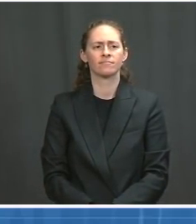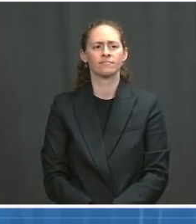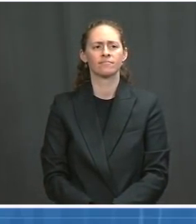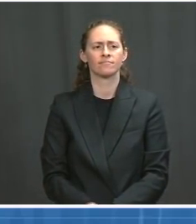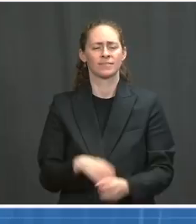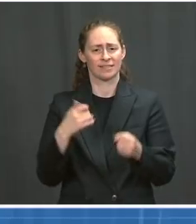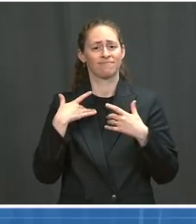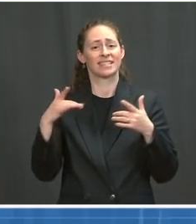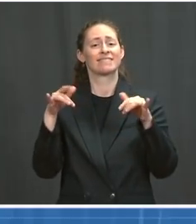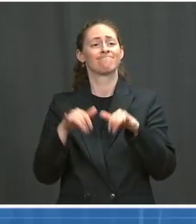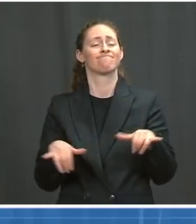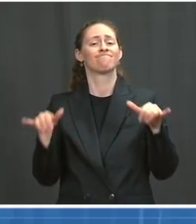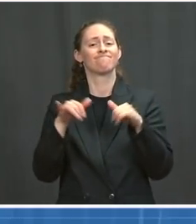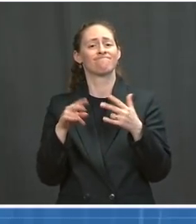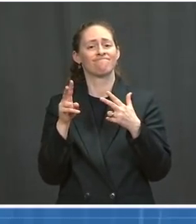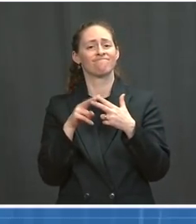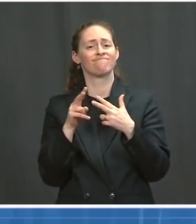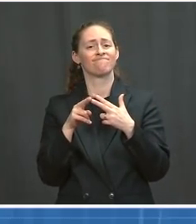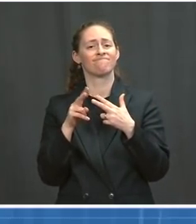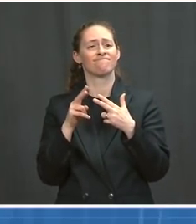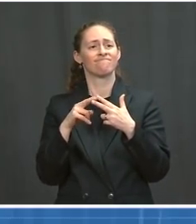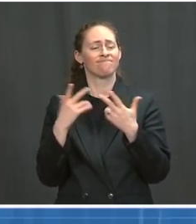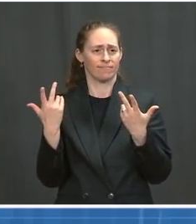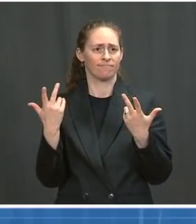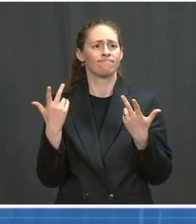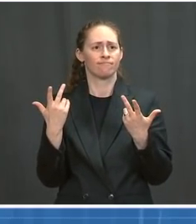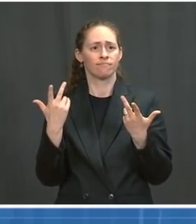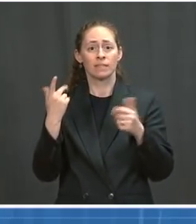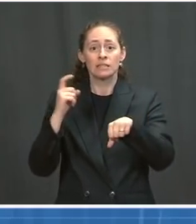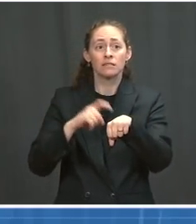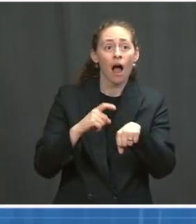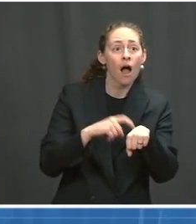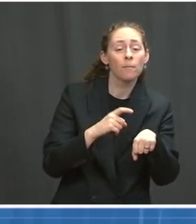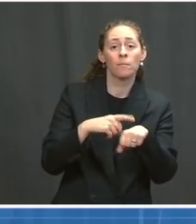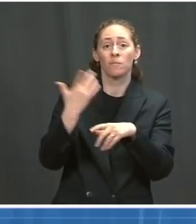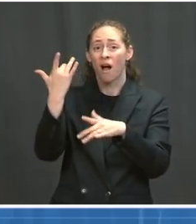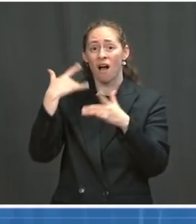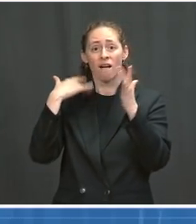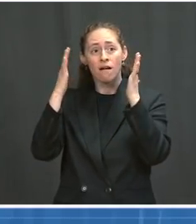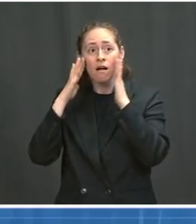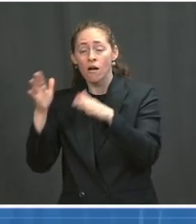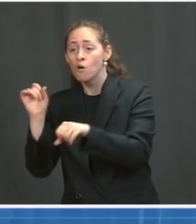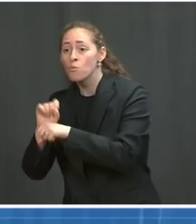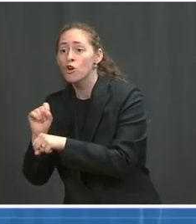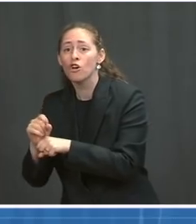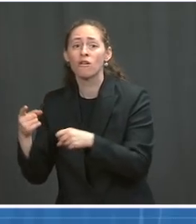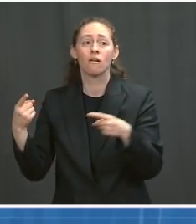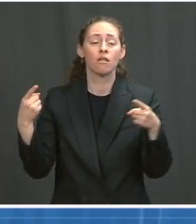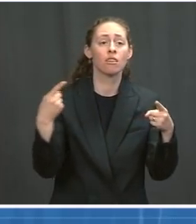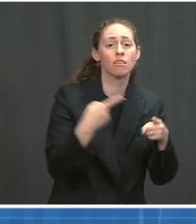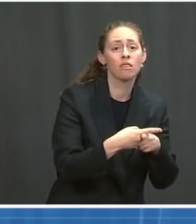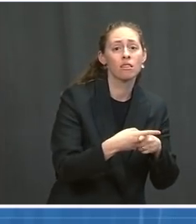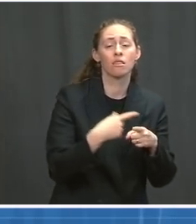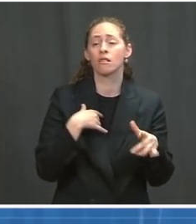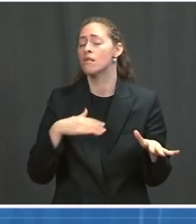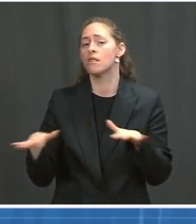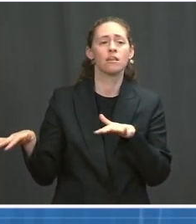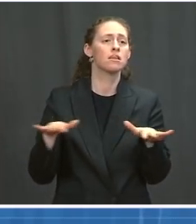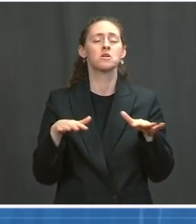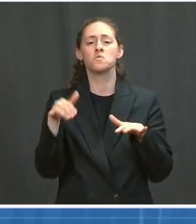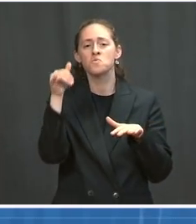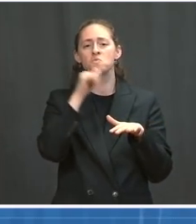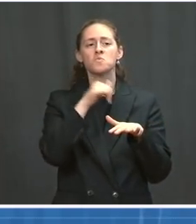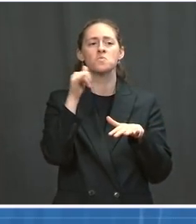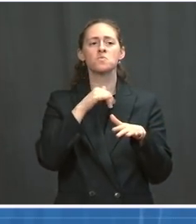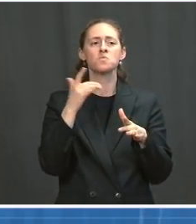reasons included not enough time, conflicts with work hours, uncertainty about eligibility, lack of information about